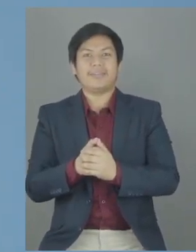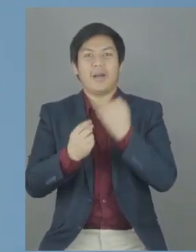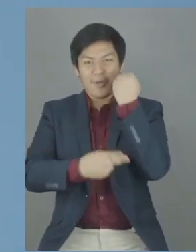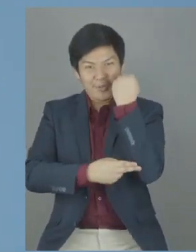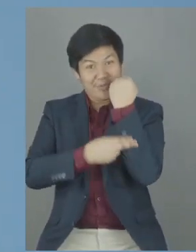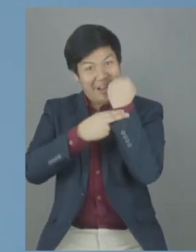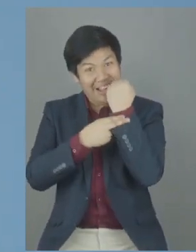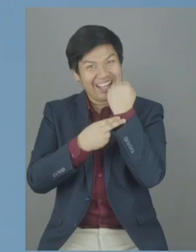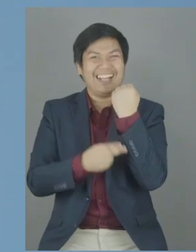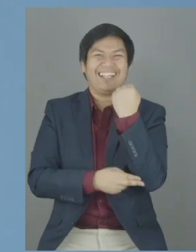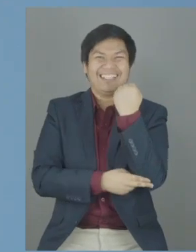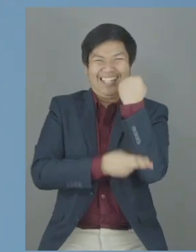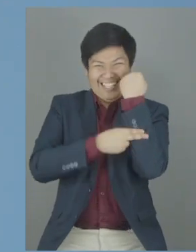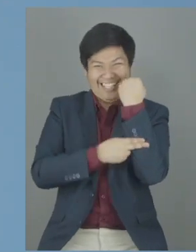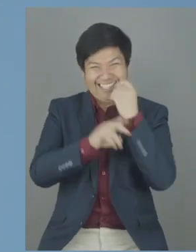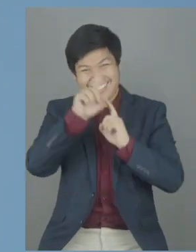Welcome.